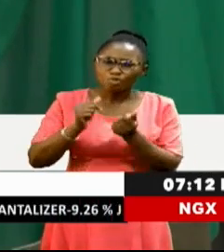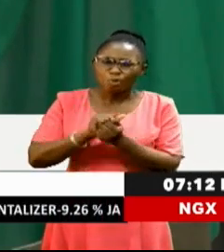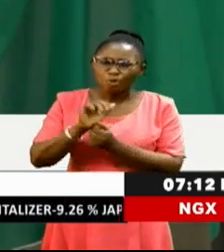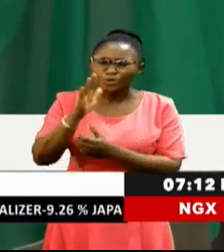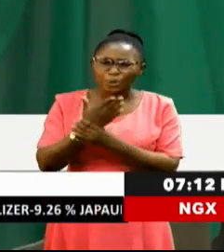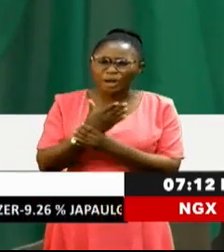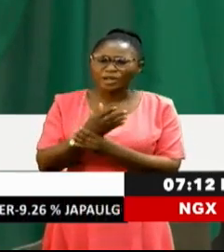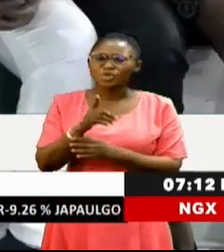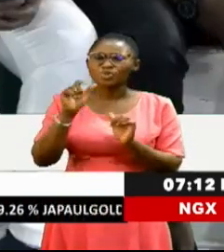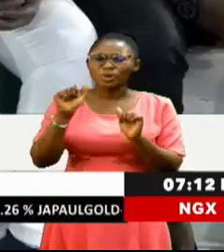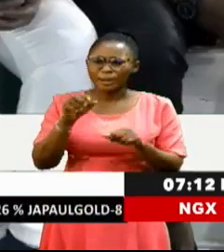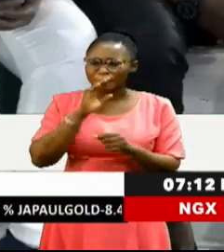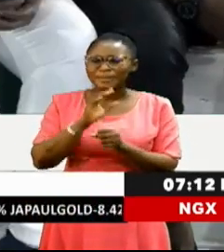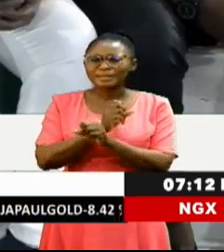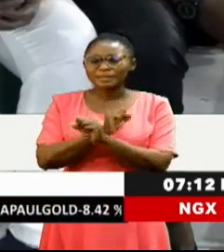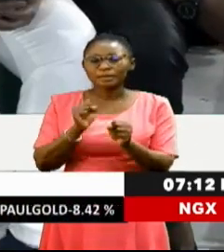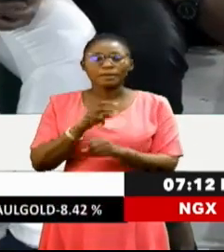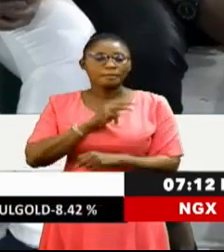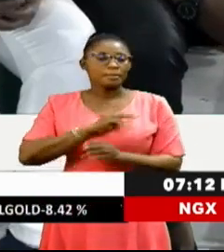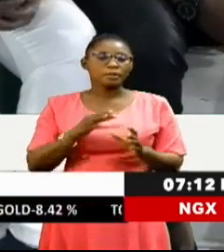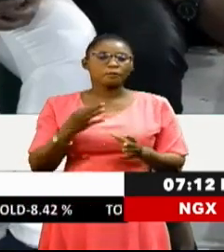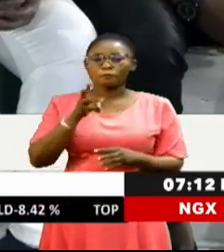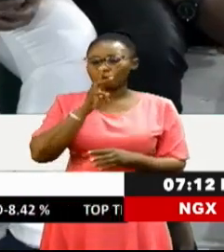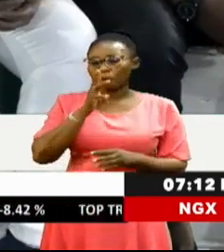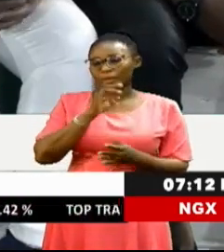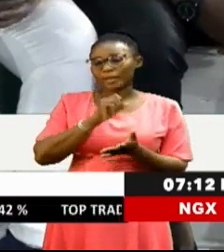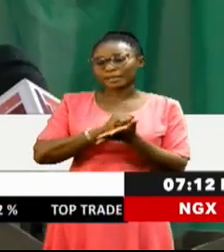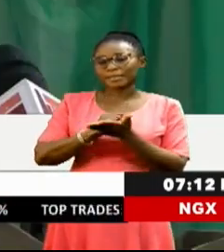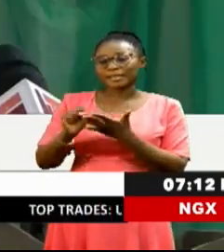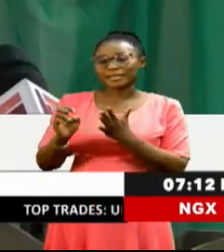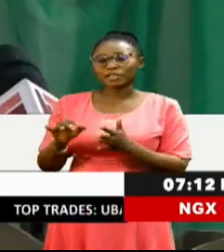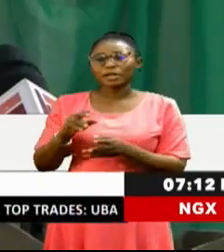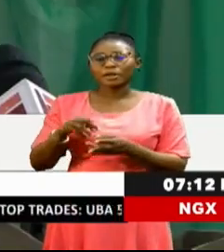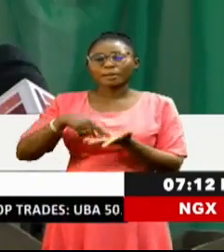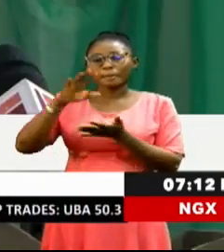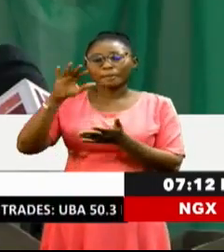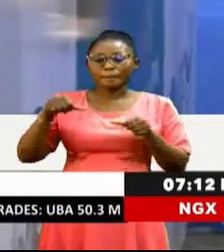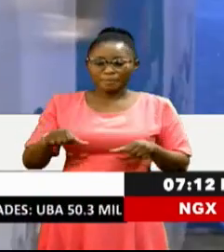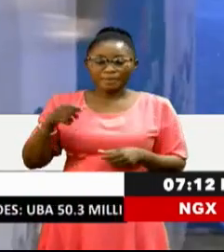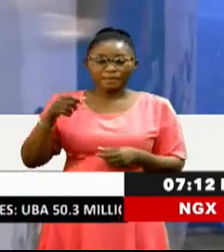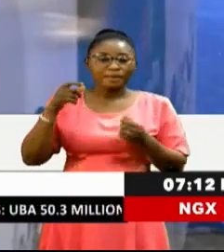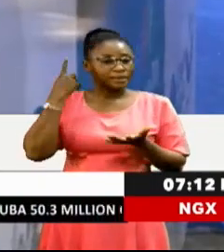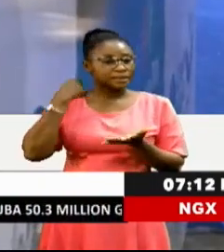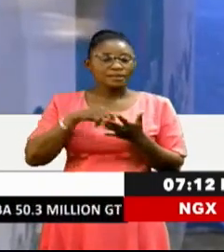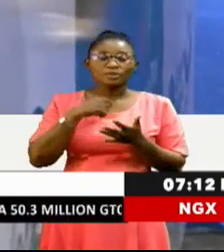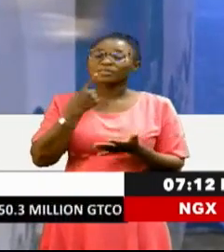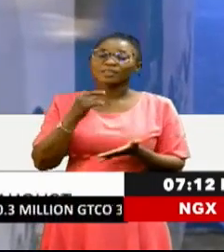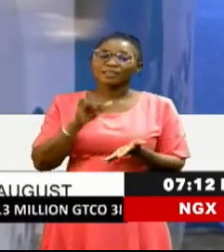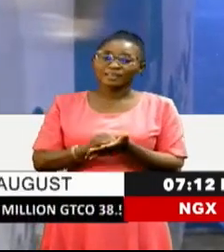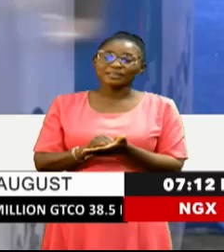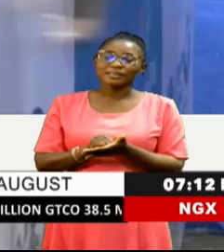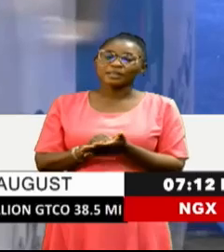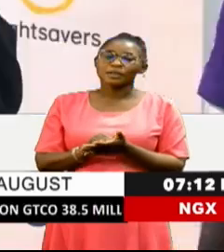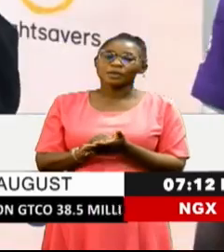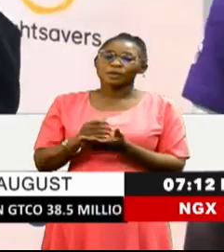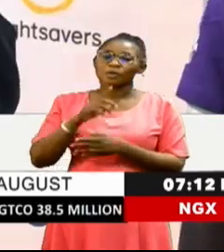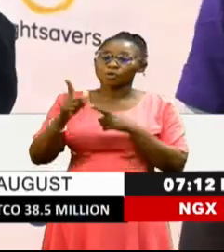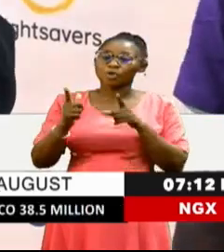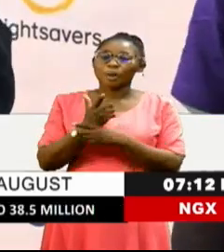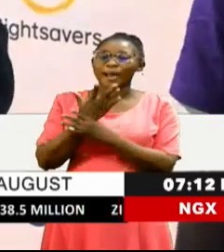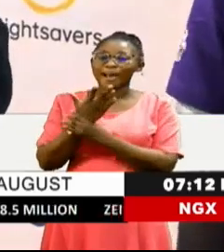could get sick. Minister of Water Resources and Sanitation, represented by Permanent Secretary, noted that proper hand washing is essential in